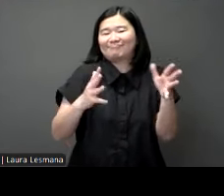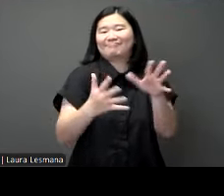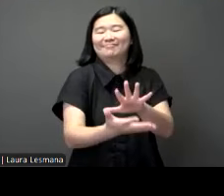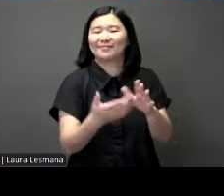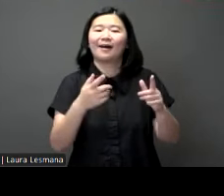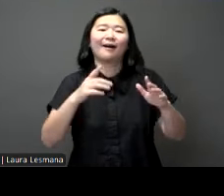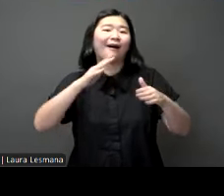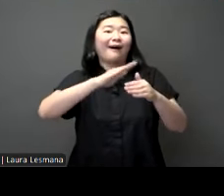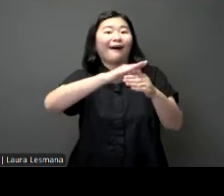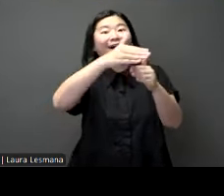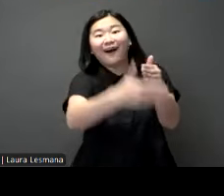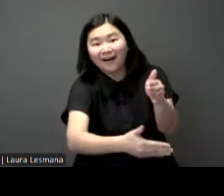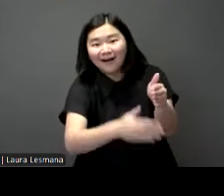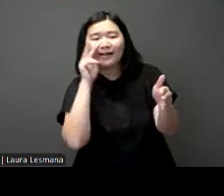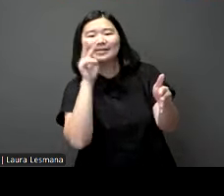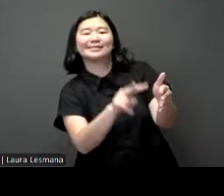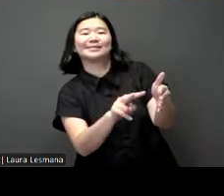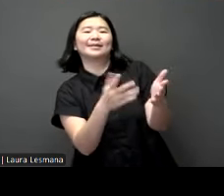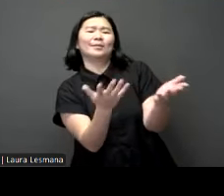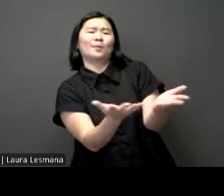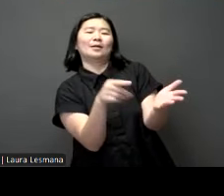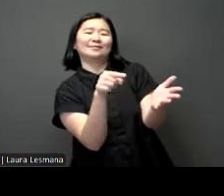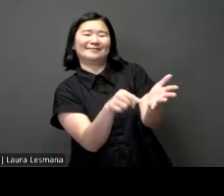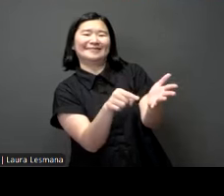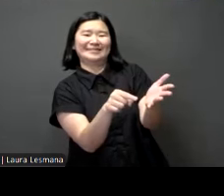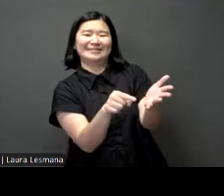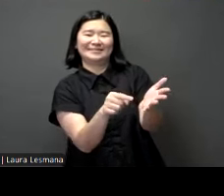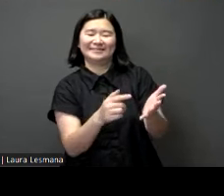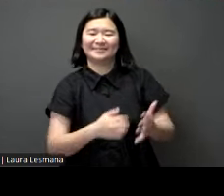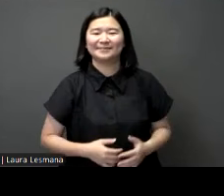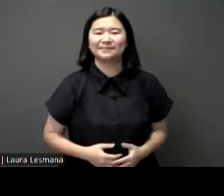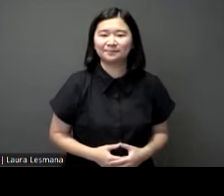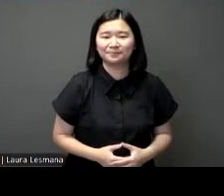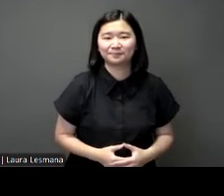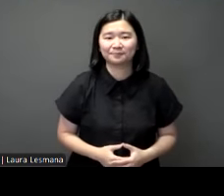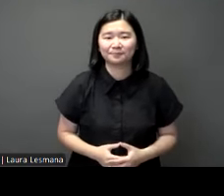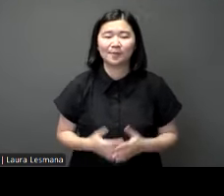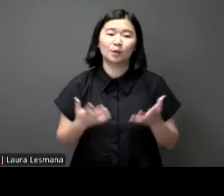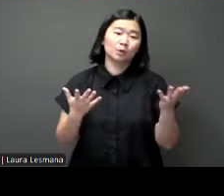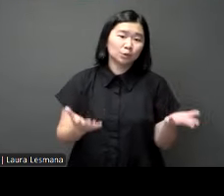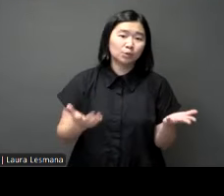8 steps. This tells you what it is, how it works. Then there's the second stage that